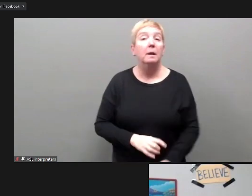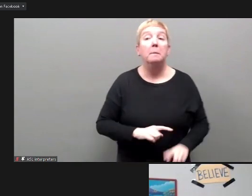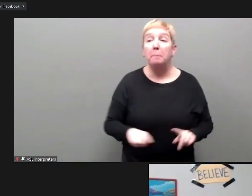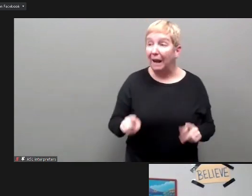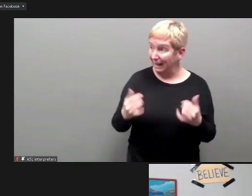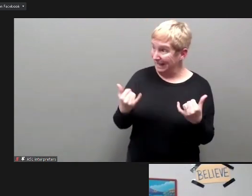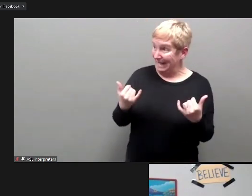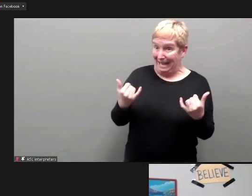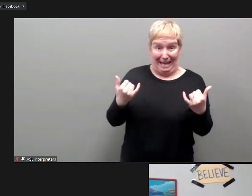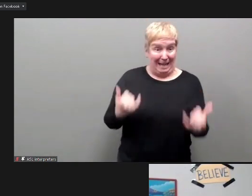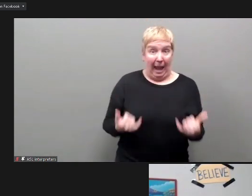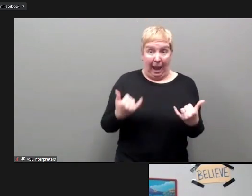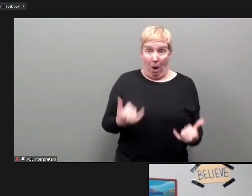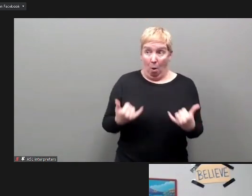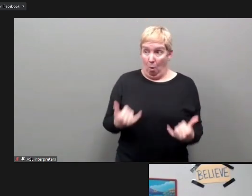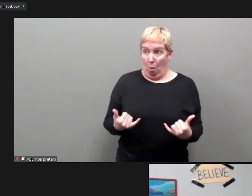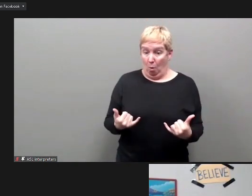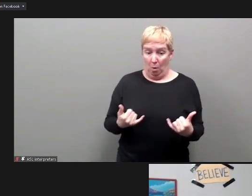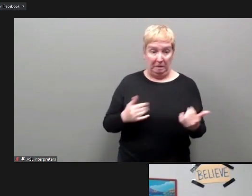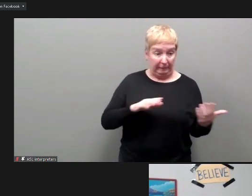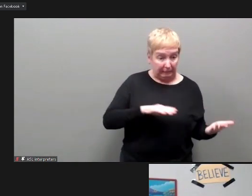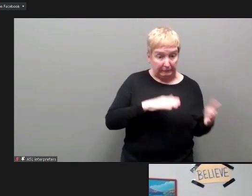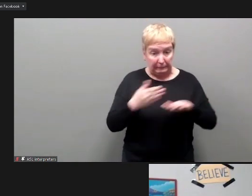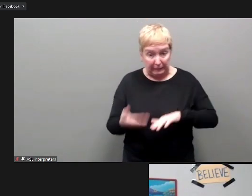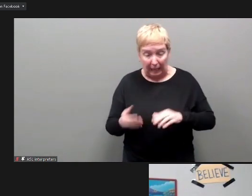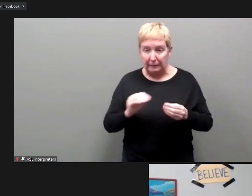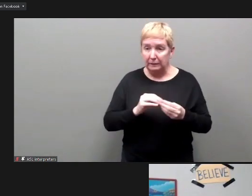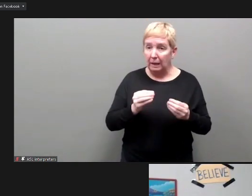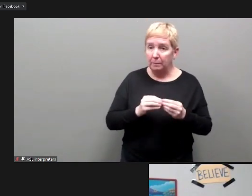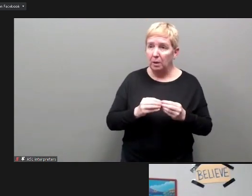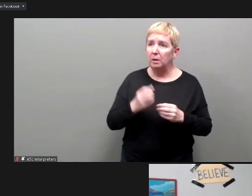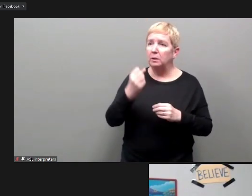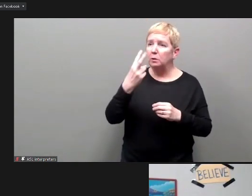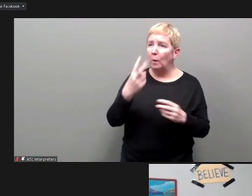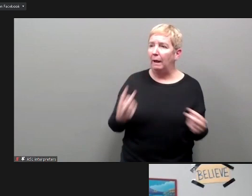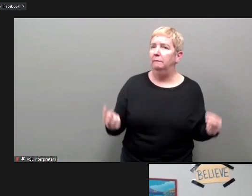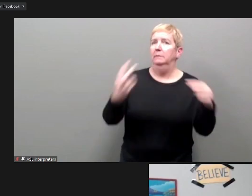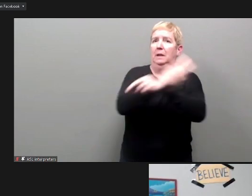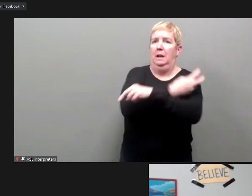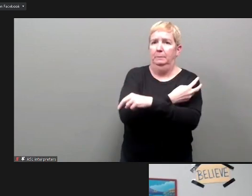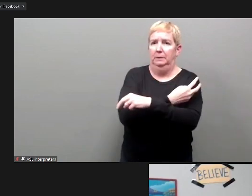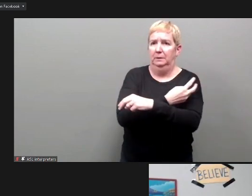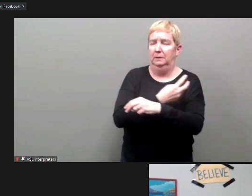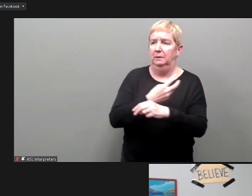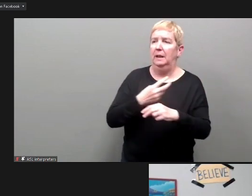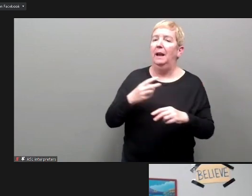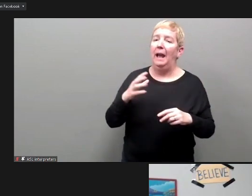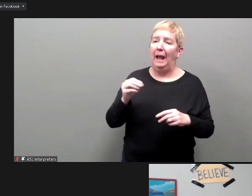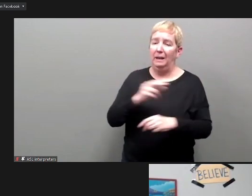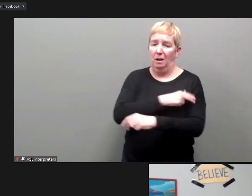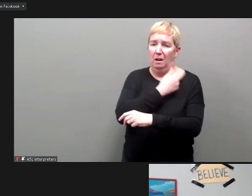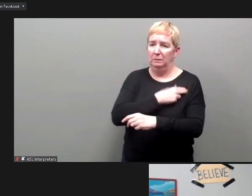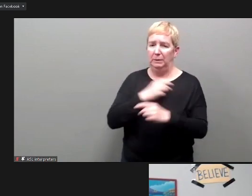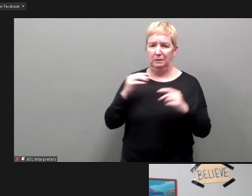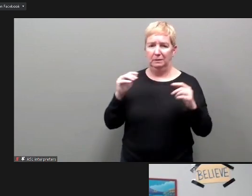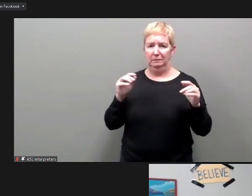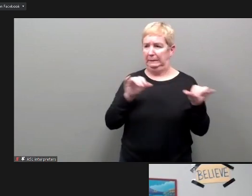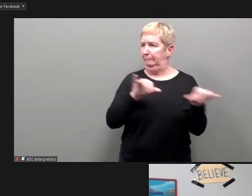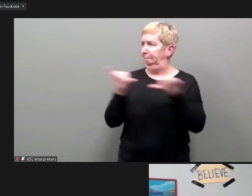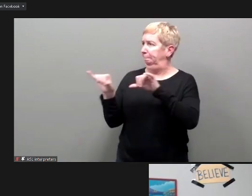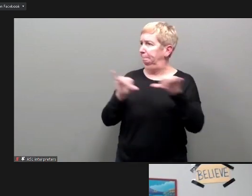the mortality rate, death rate is 12 times higher, and hospitalization rates about the same.